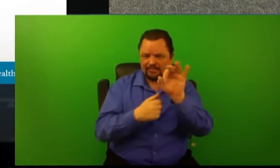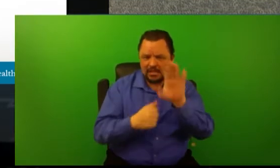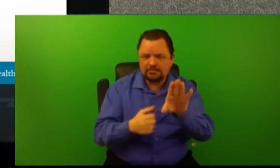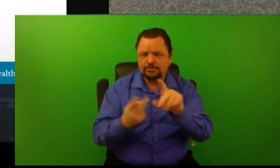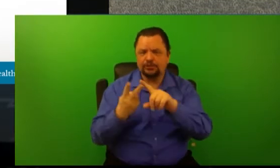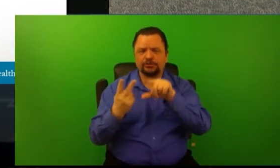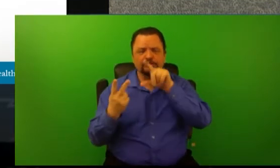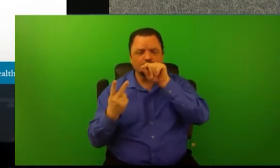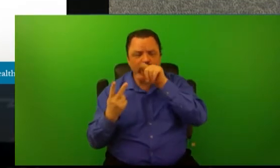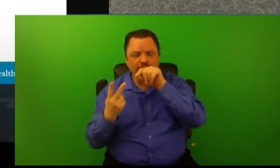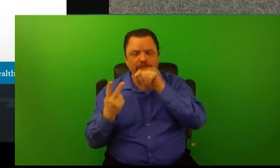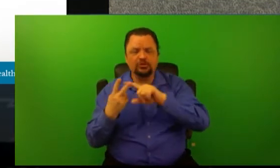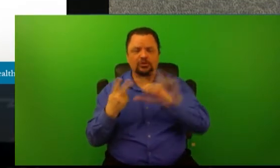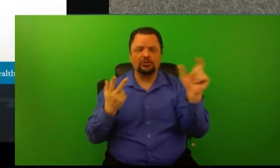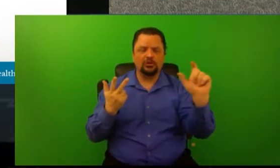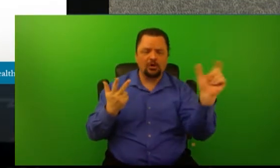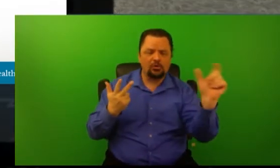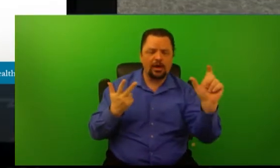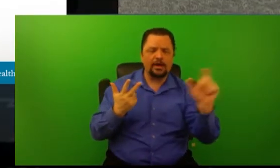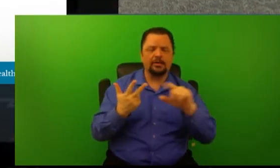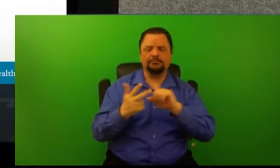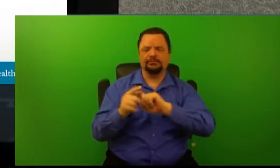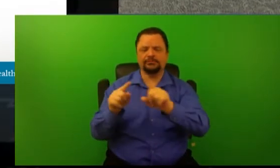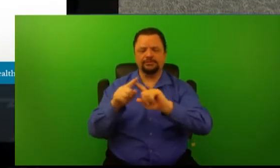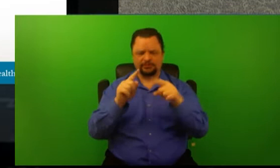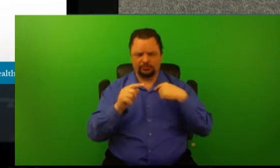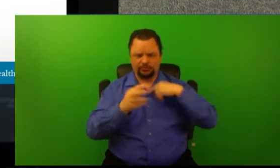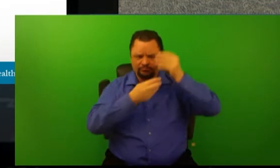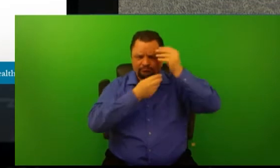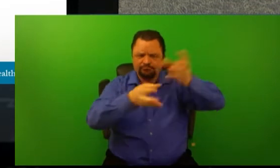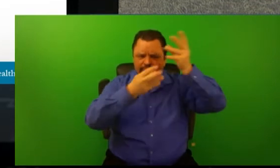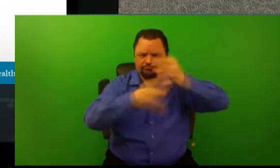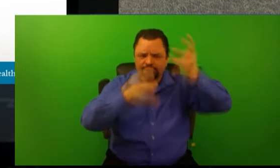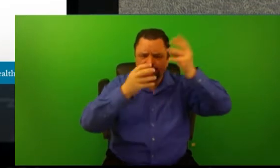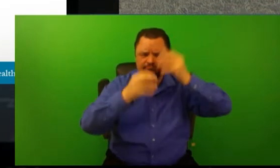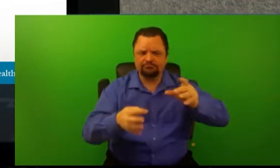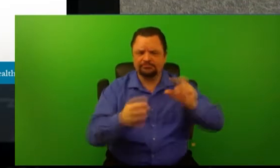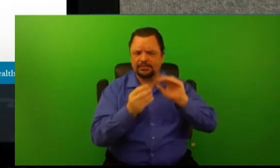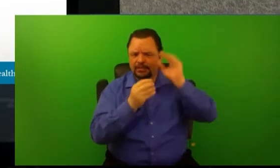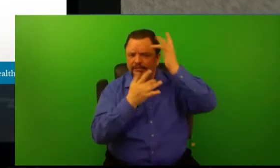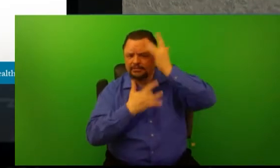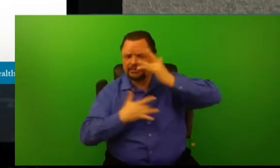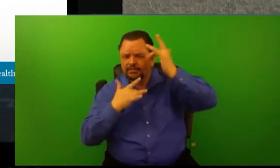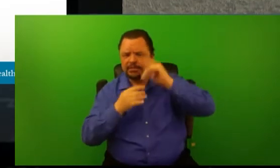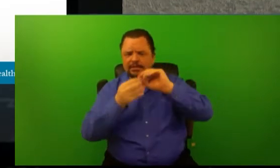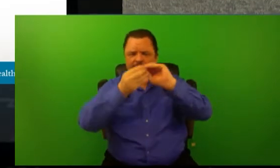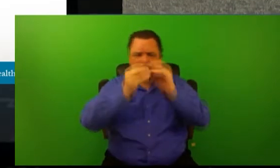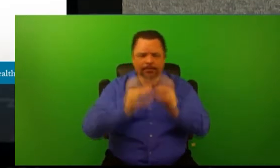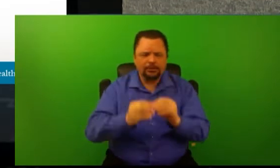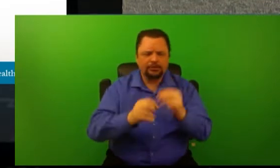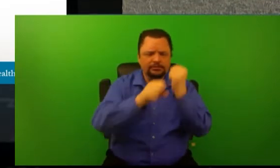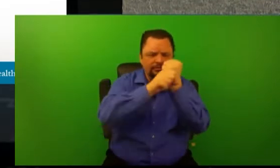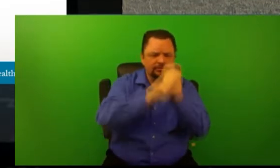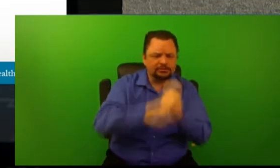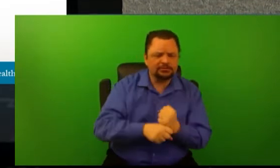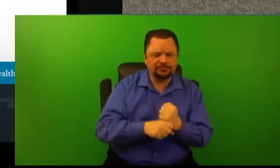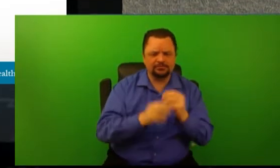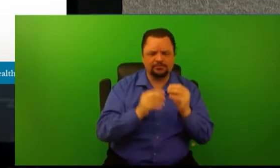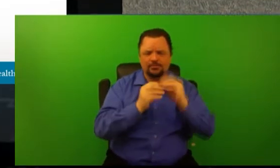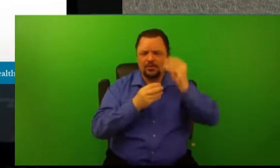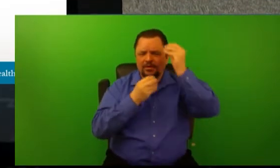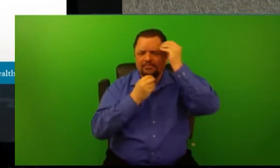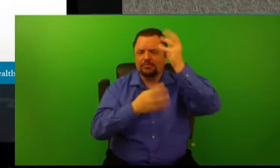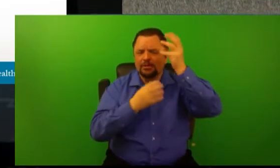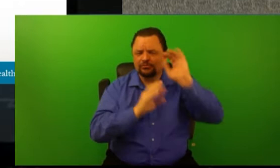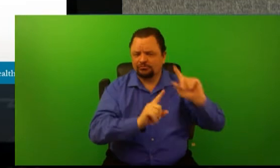We routinely report and update to you regarding our disease metrics. We will have additional information from our public health